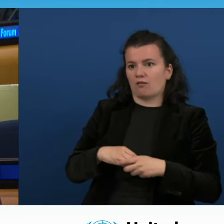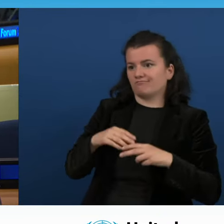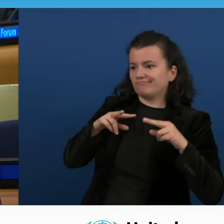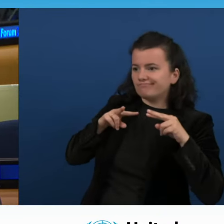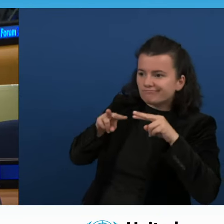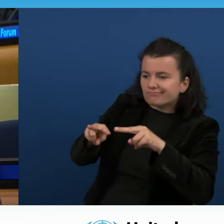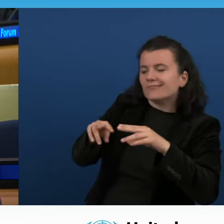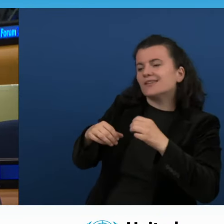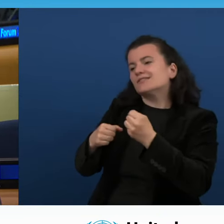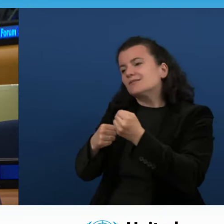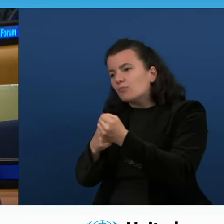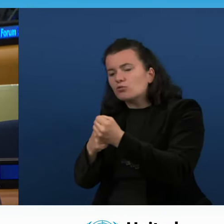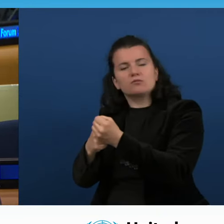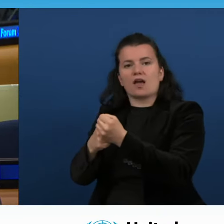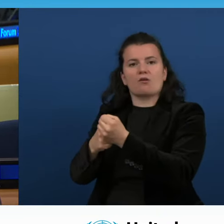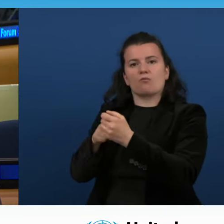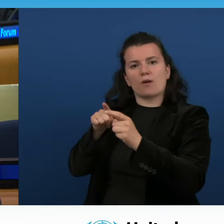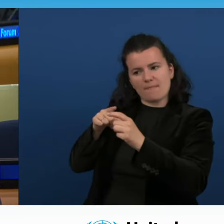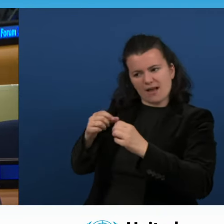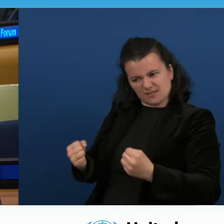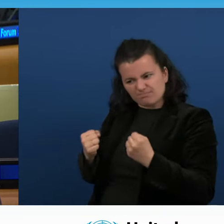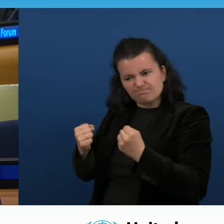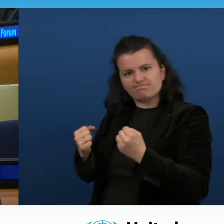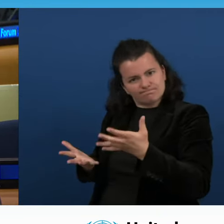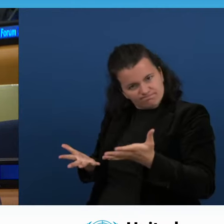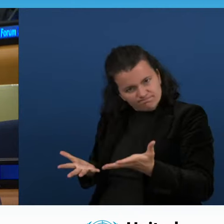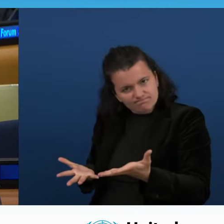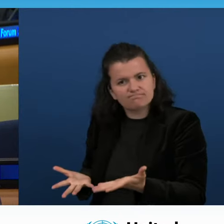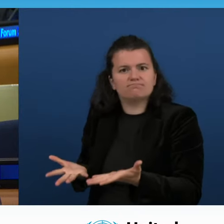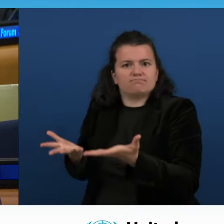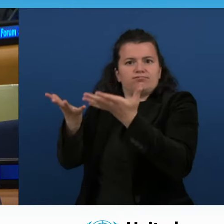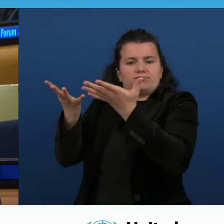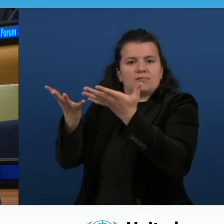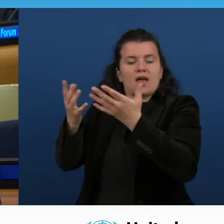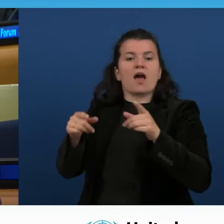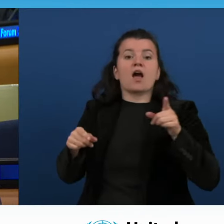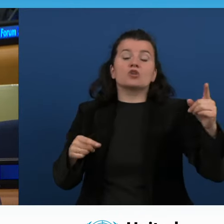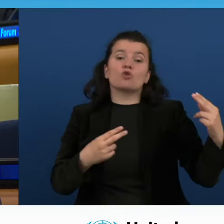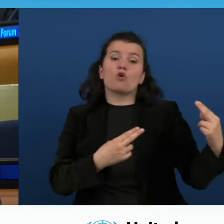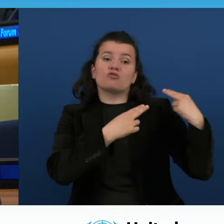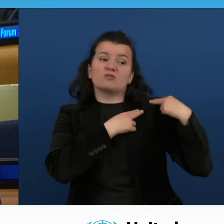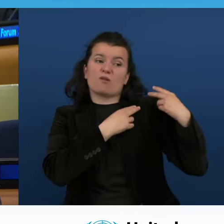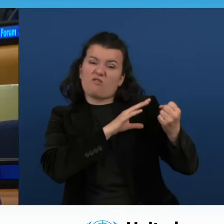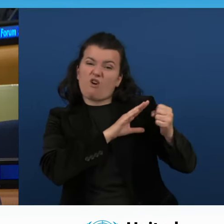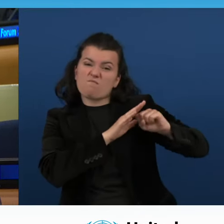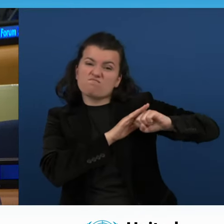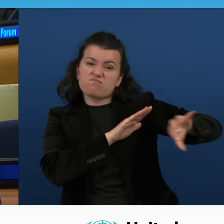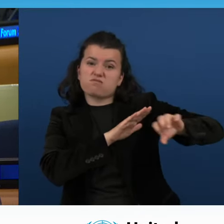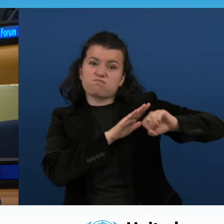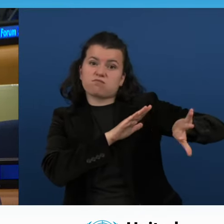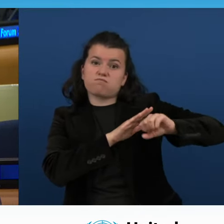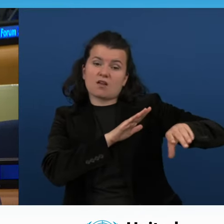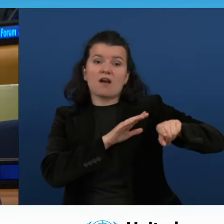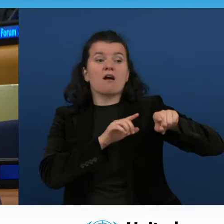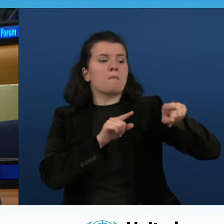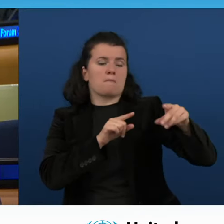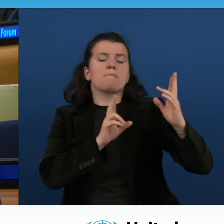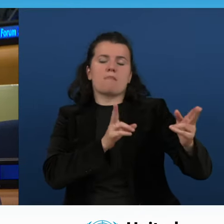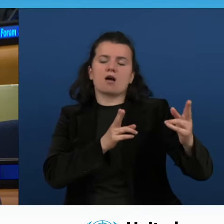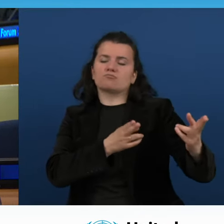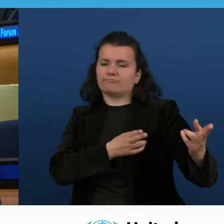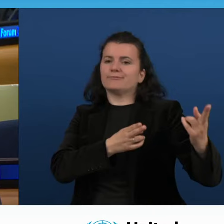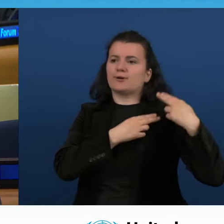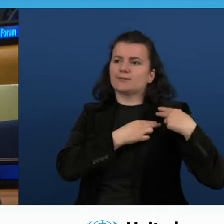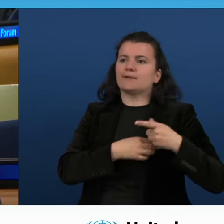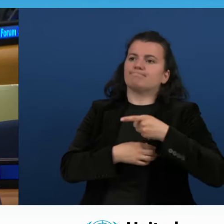the resistance of people. And that means that those who are responsible for this looting, they must also assume responsibility for it. Let's create justice